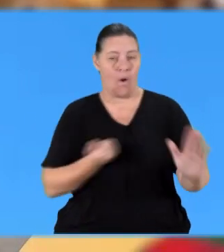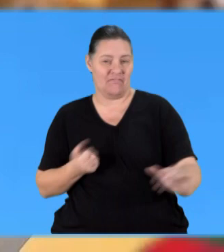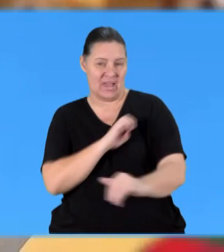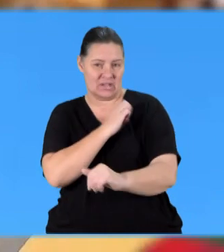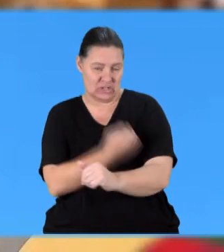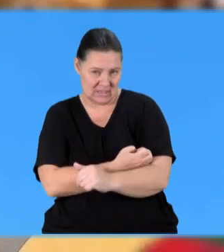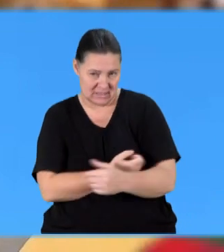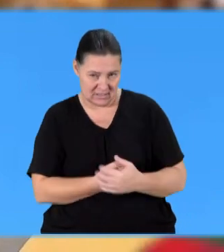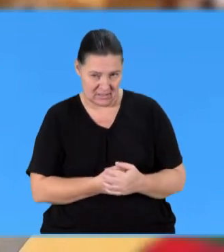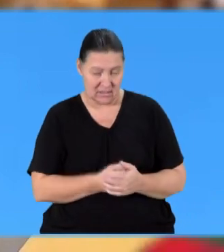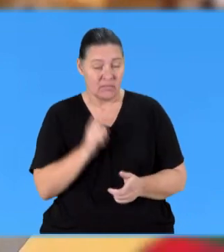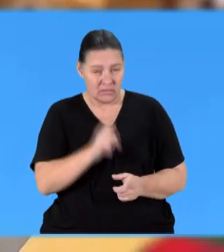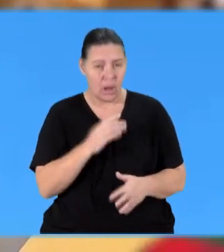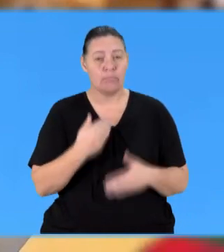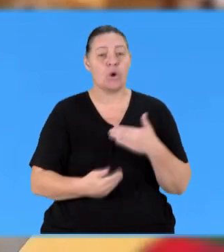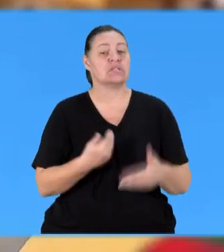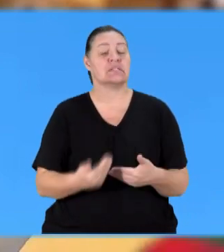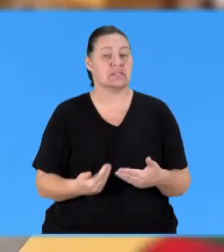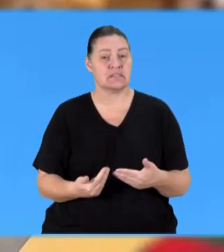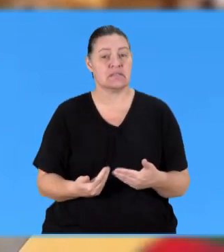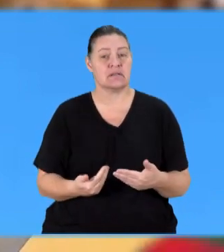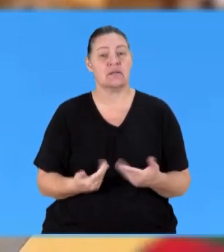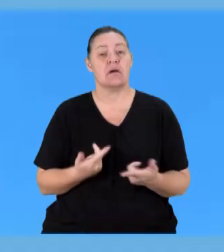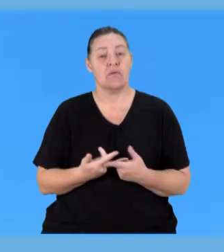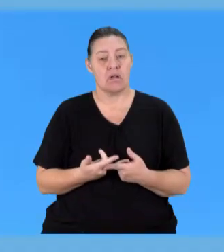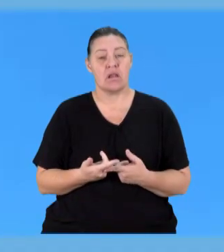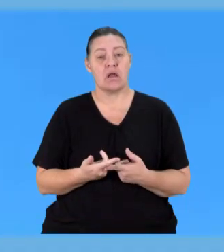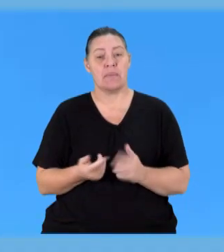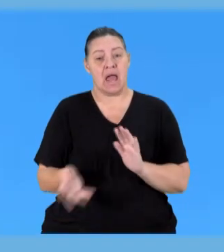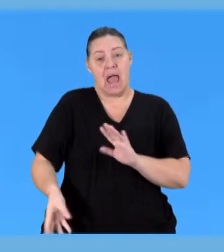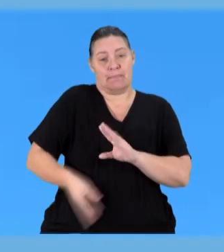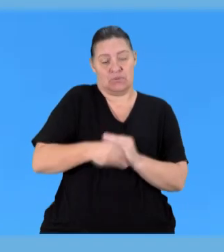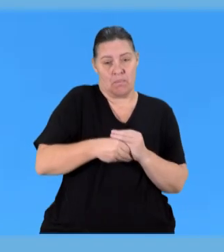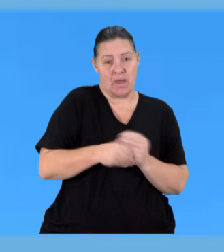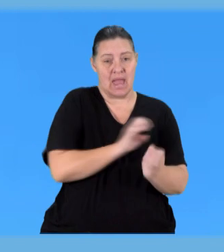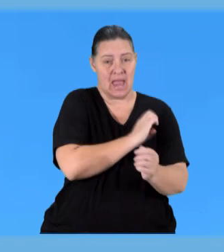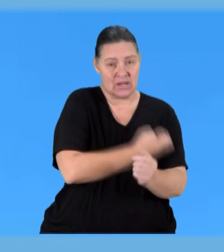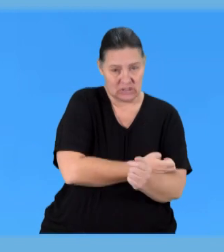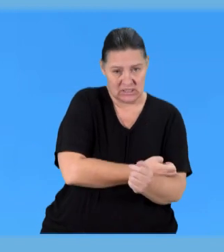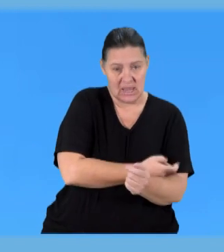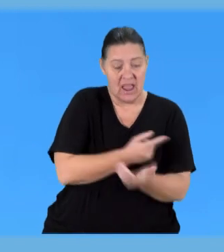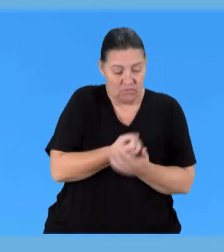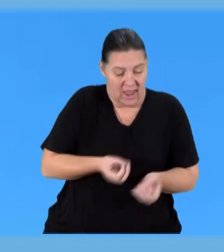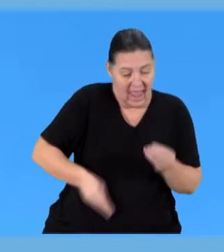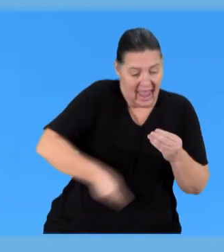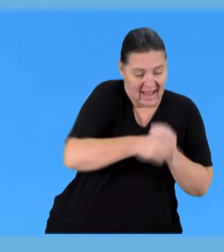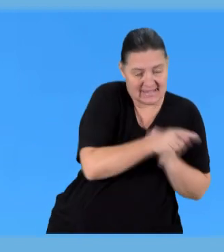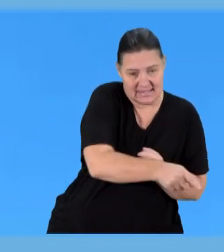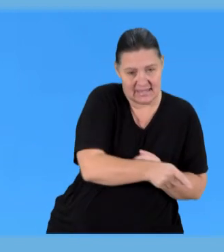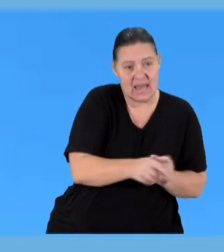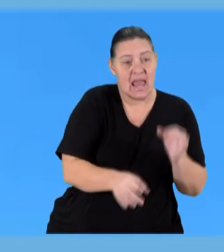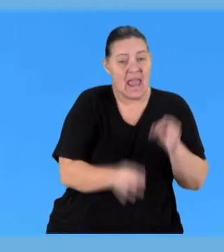energy. And those two processes are going to be referred to as the absorption of energy when we're adding the energy into the substance. And when